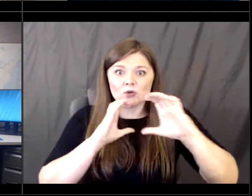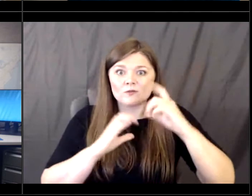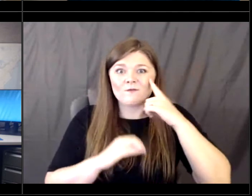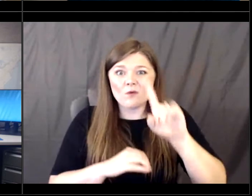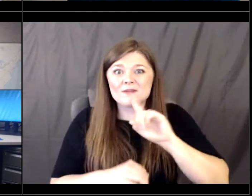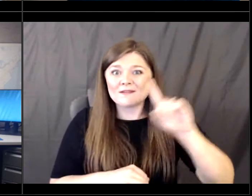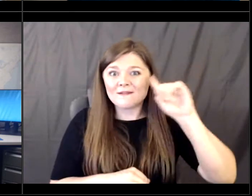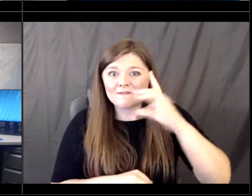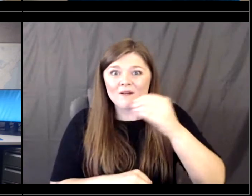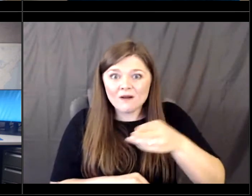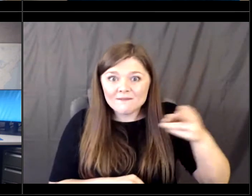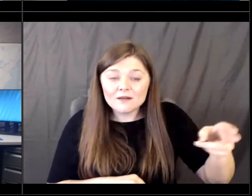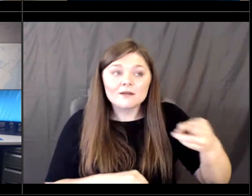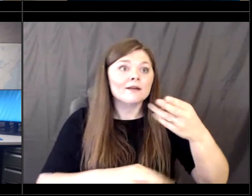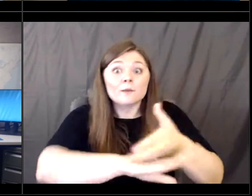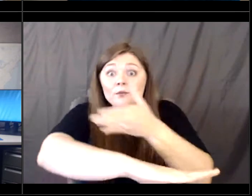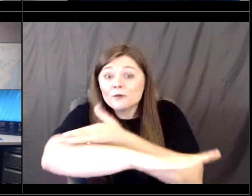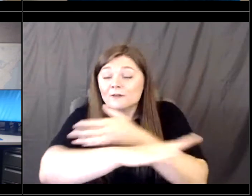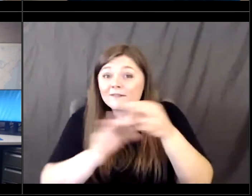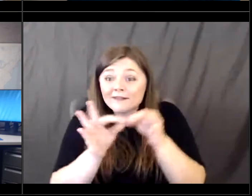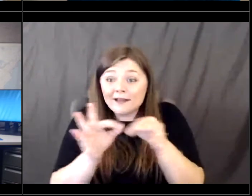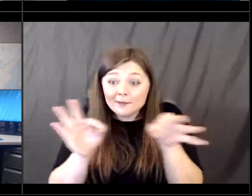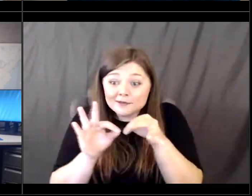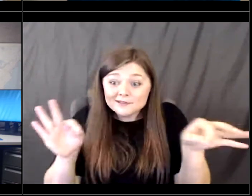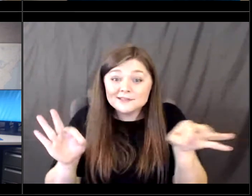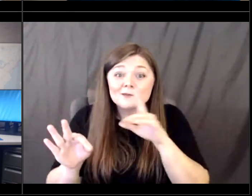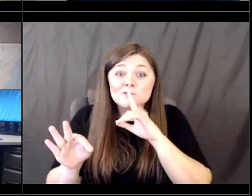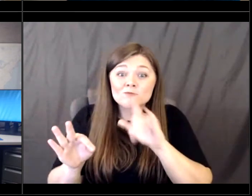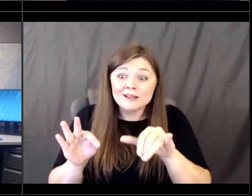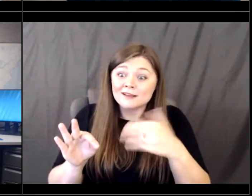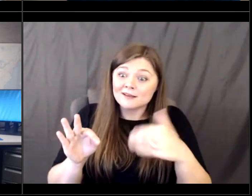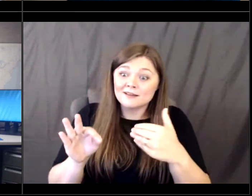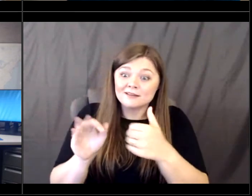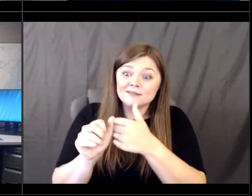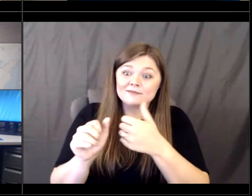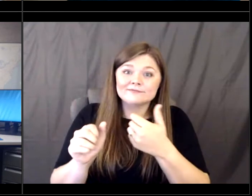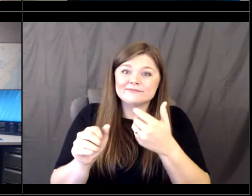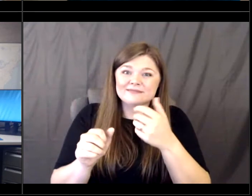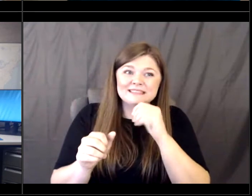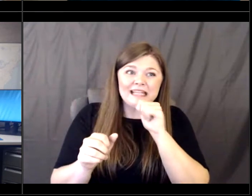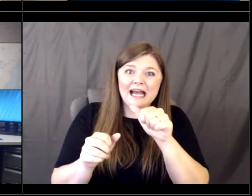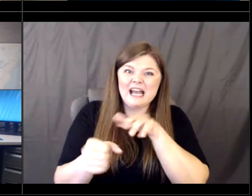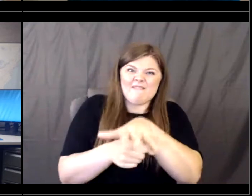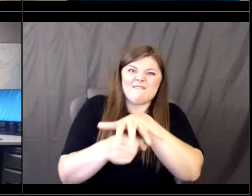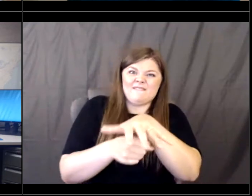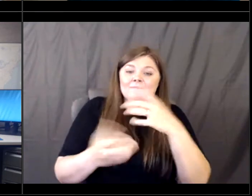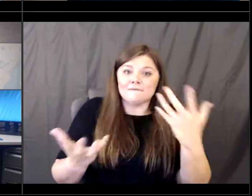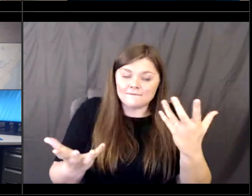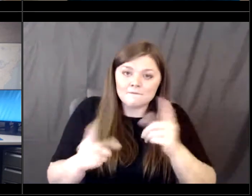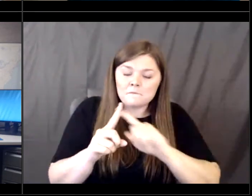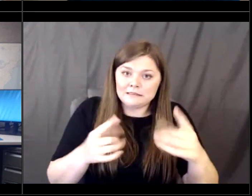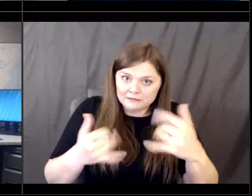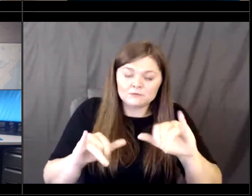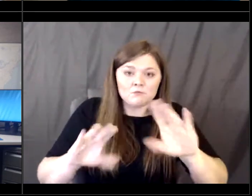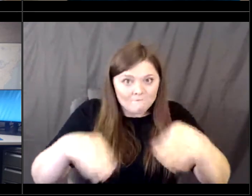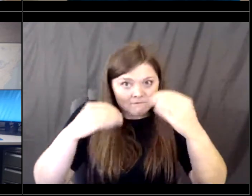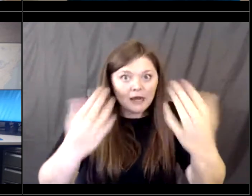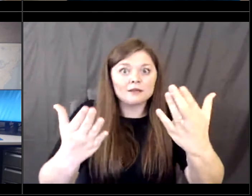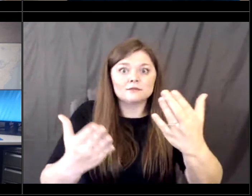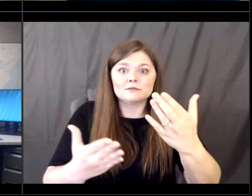not only improve captioning, which is lacking and not the solution, but to provide live ASL